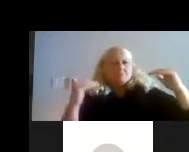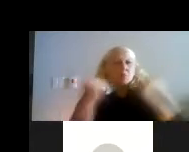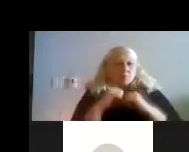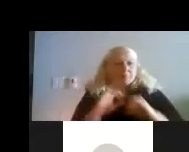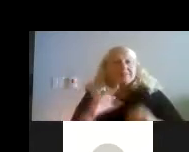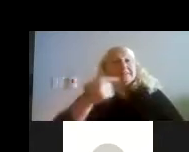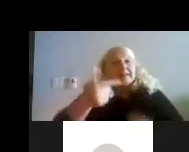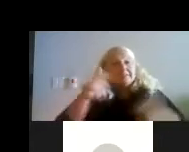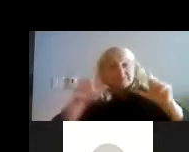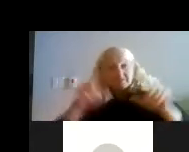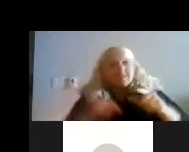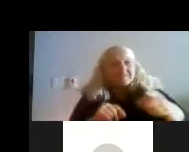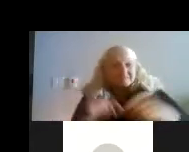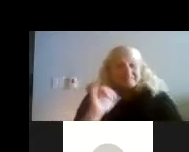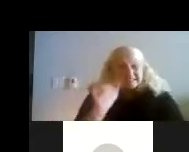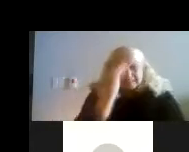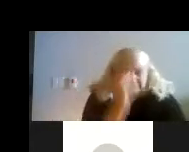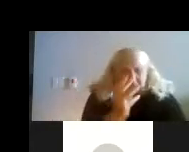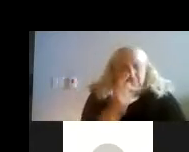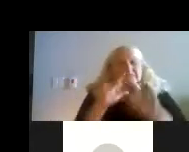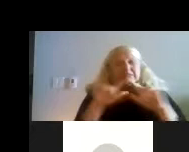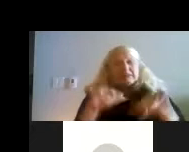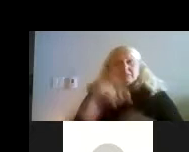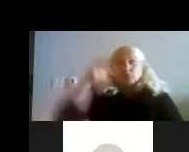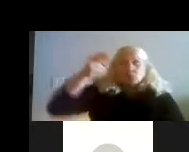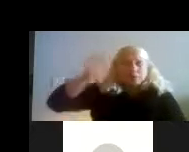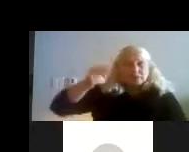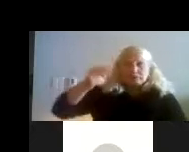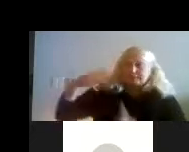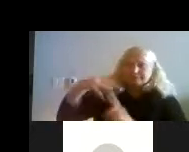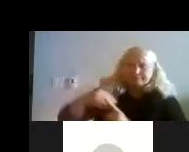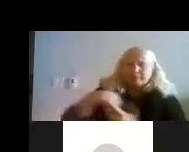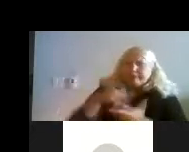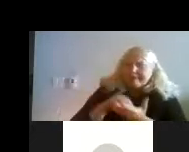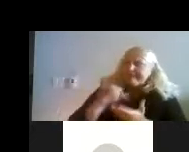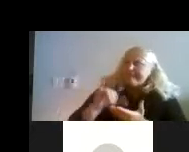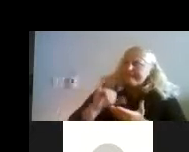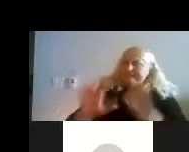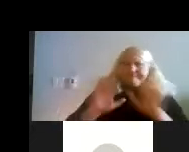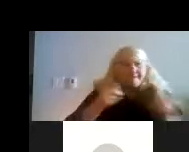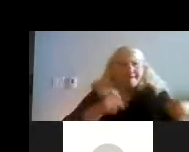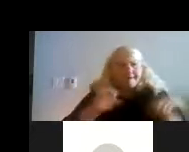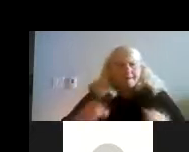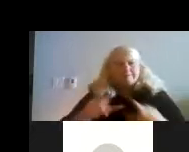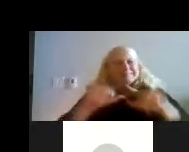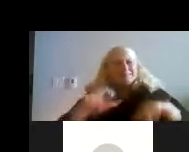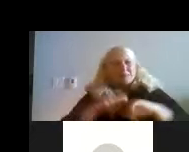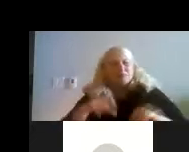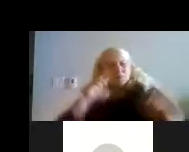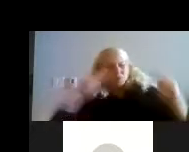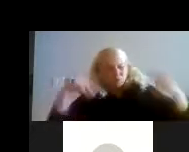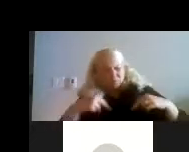And so in addition to learning our history, we also really need to emphasize this process of self-reflection and the process